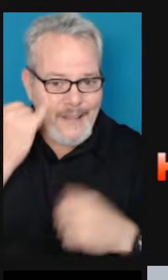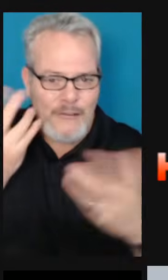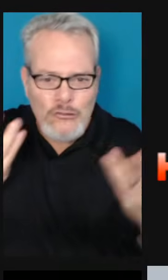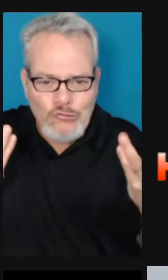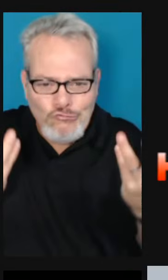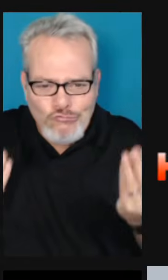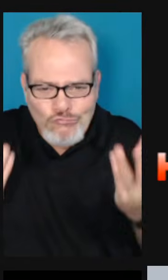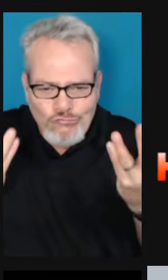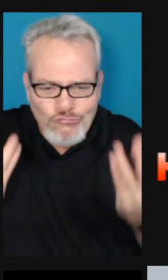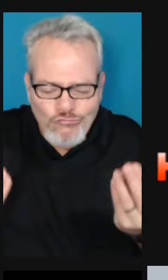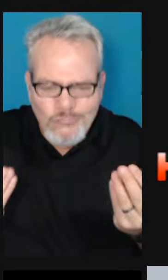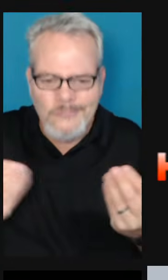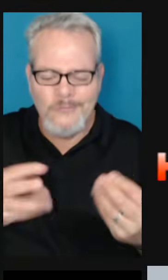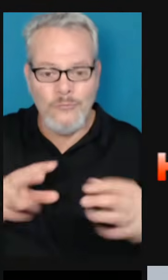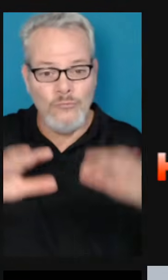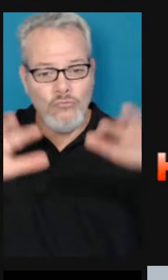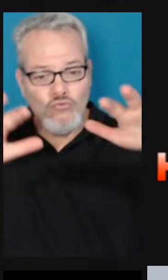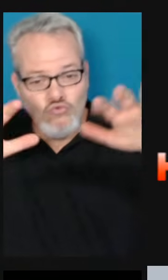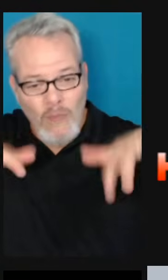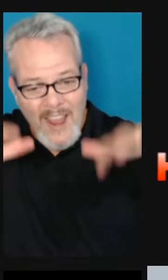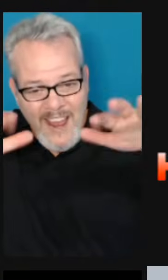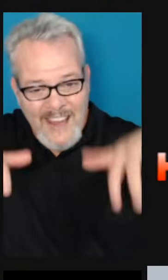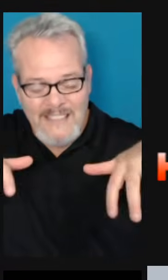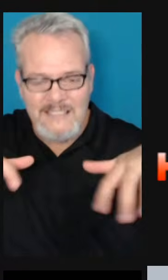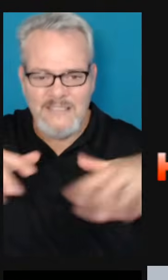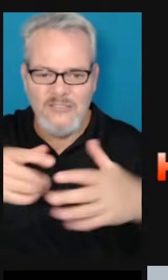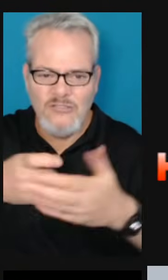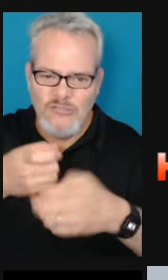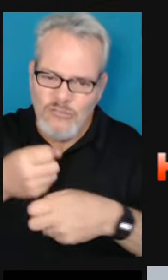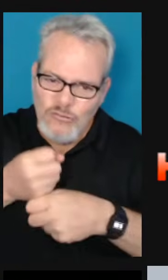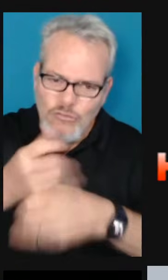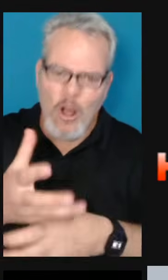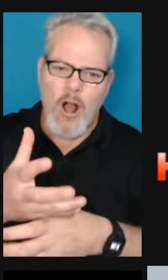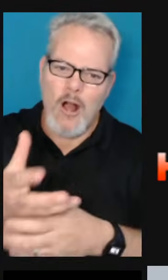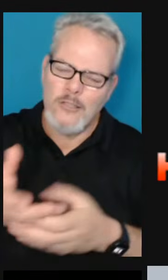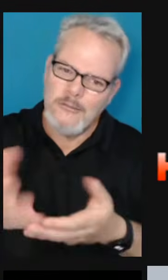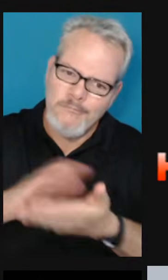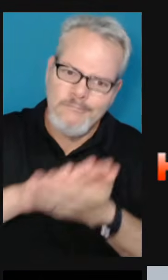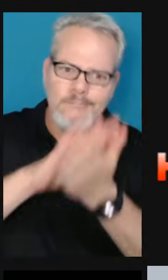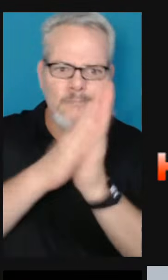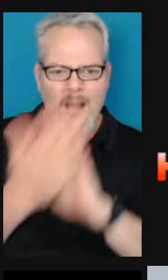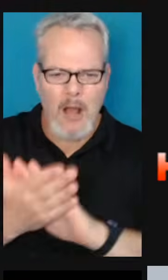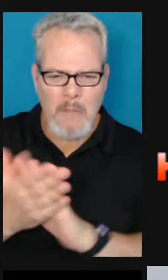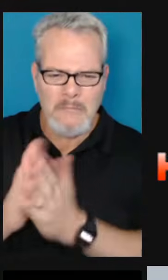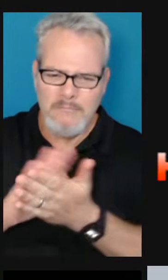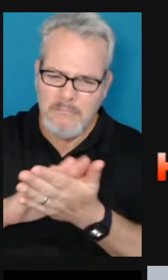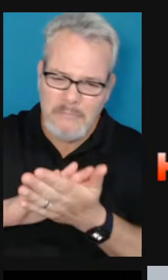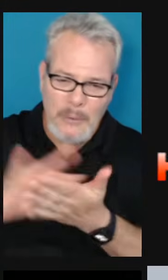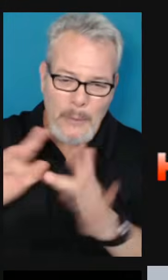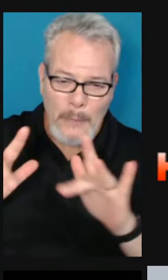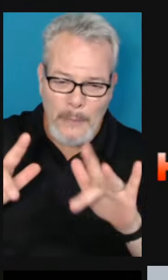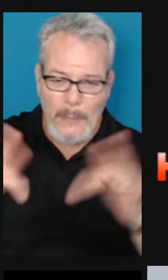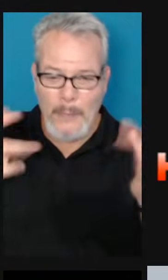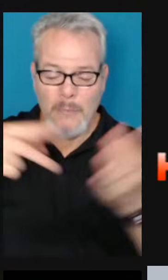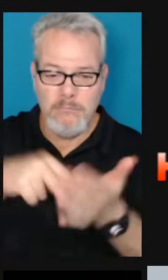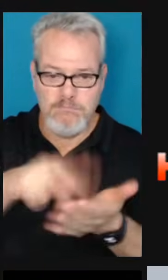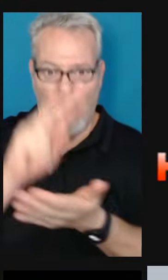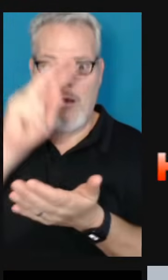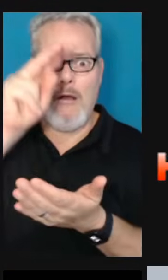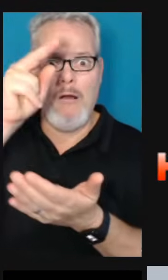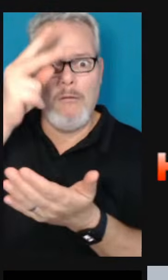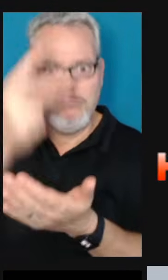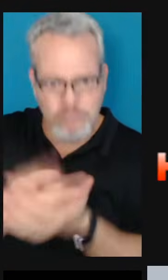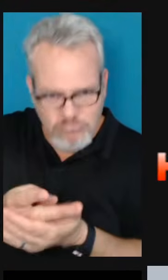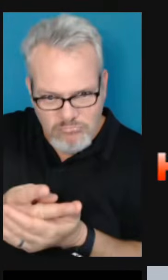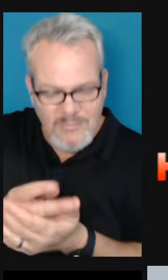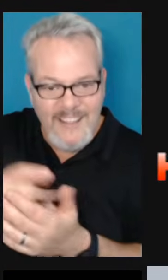or rain or whatever else, then it can make it extra slippery as well. So, and remember, you're probably wearing a mask,